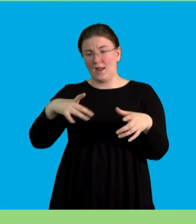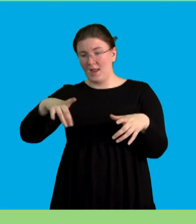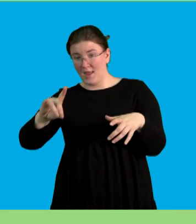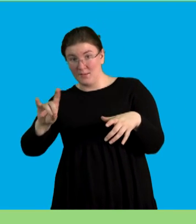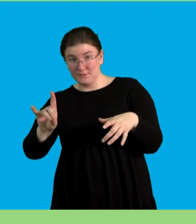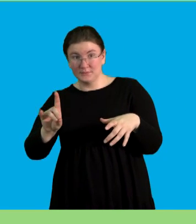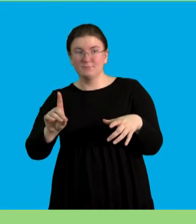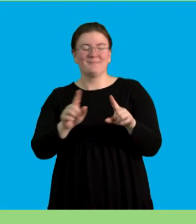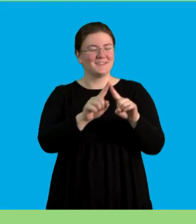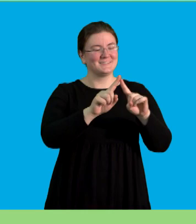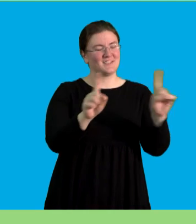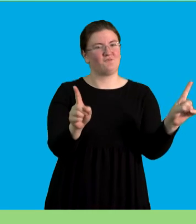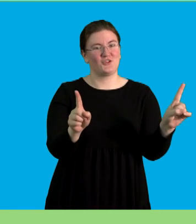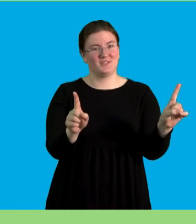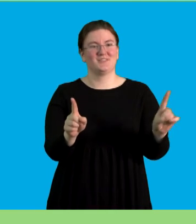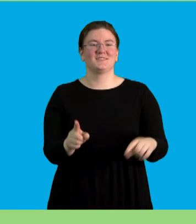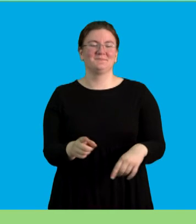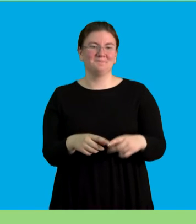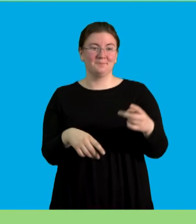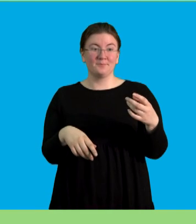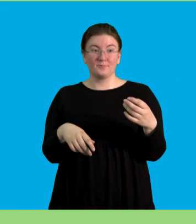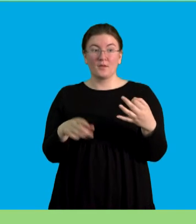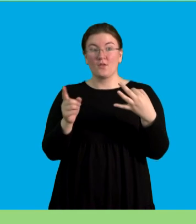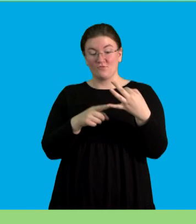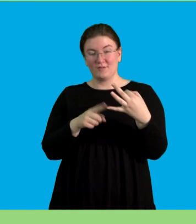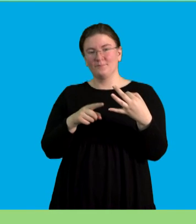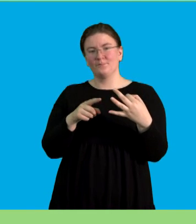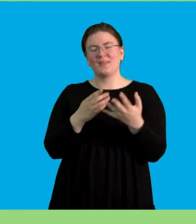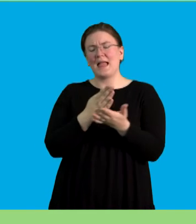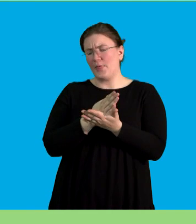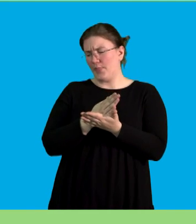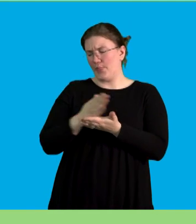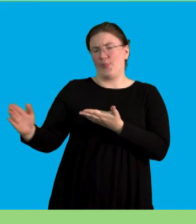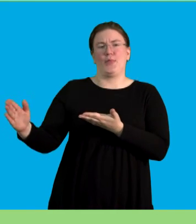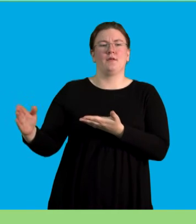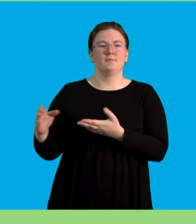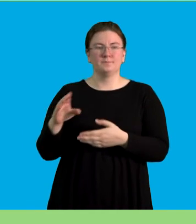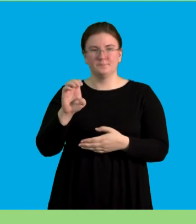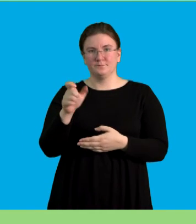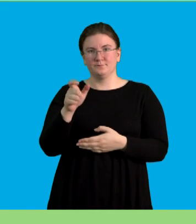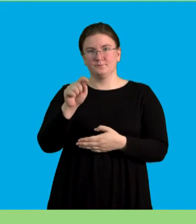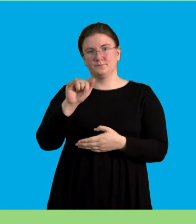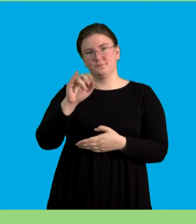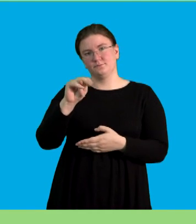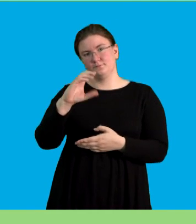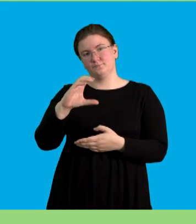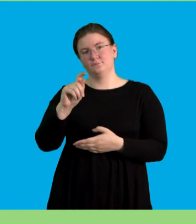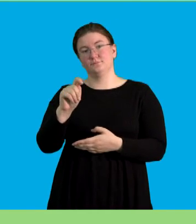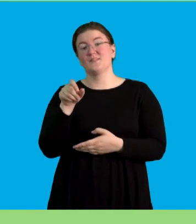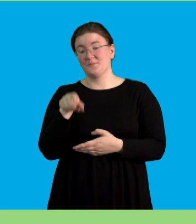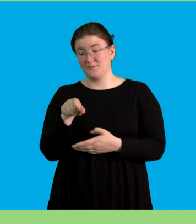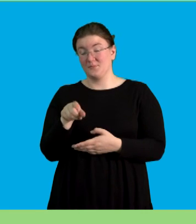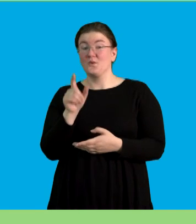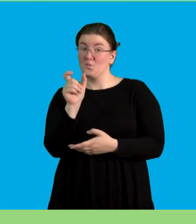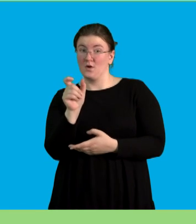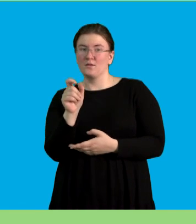a population. Extinct is also a new word that we will see. This is when a specific species